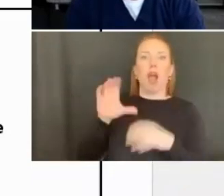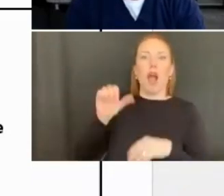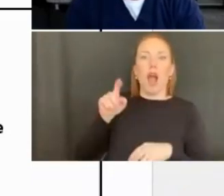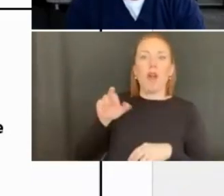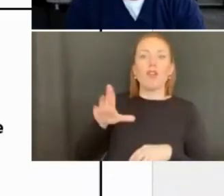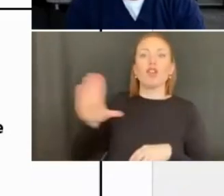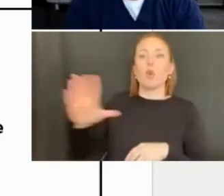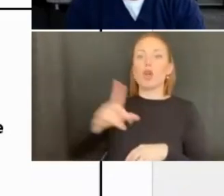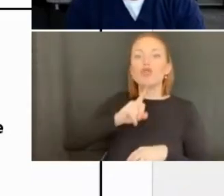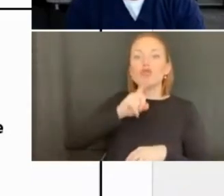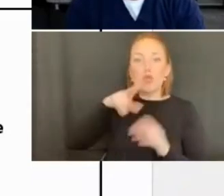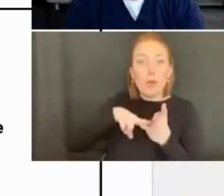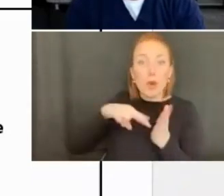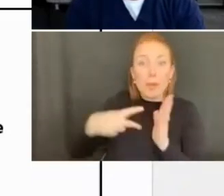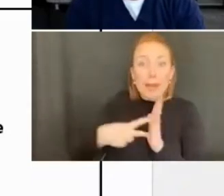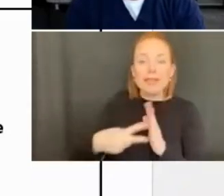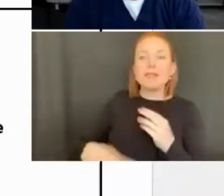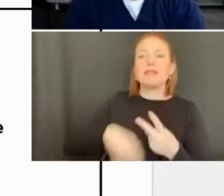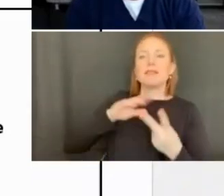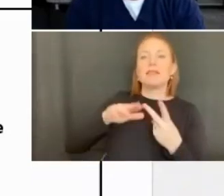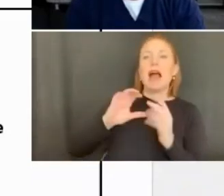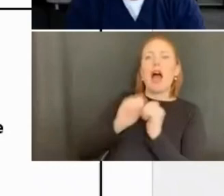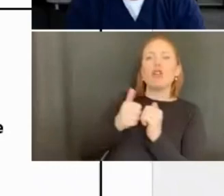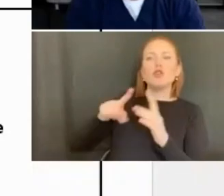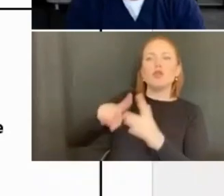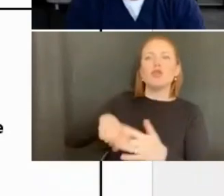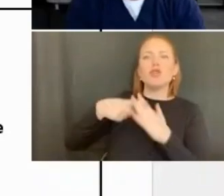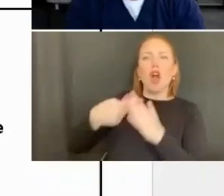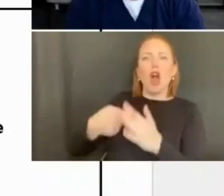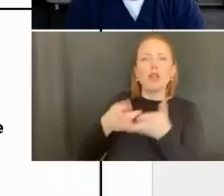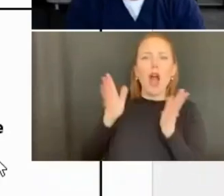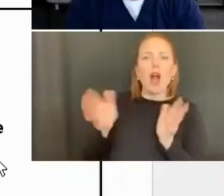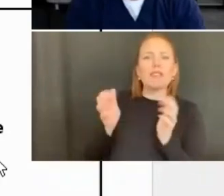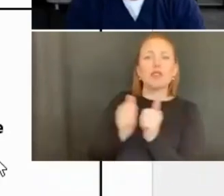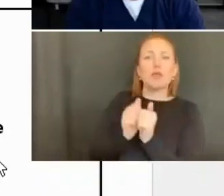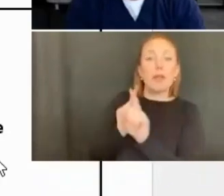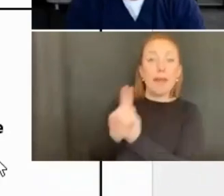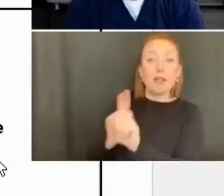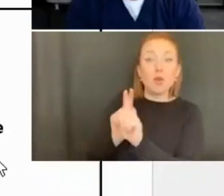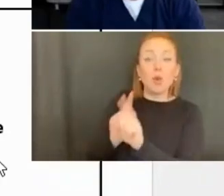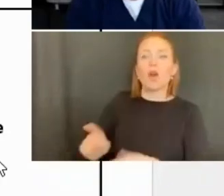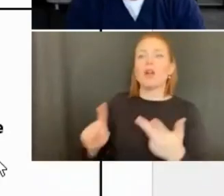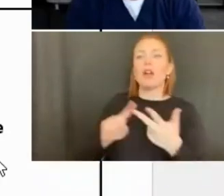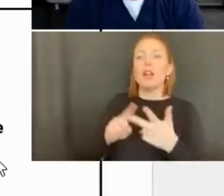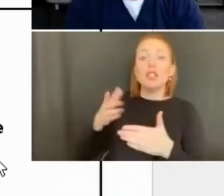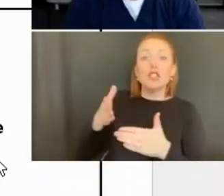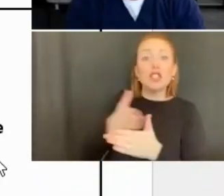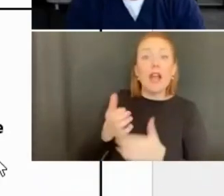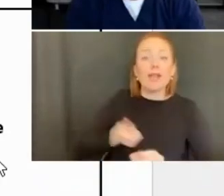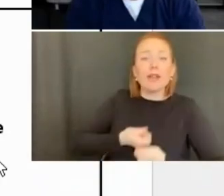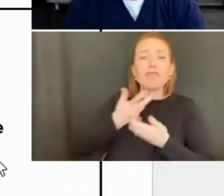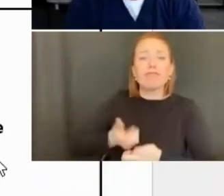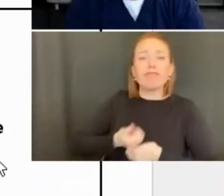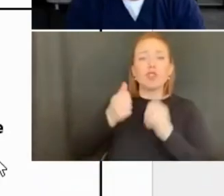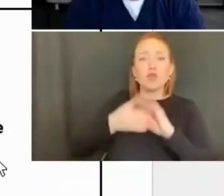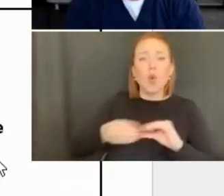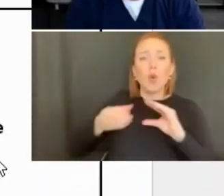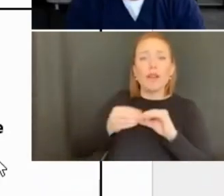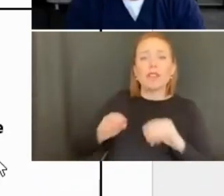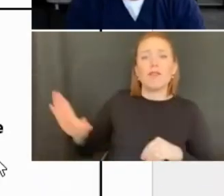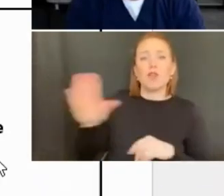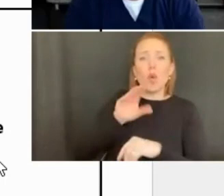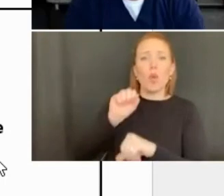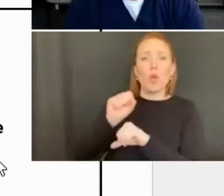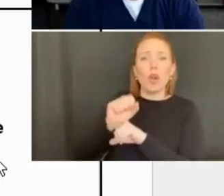purpose. Learning how to start conversations with mentors. Sharing stories of your work ethic for cover